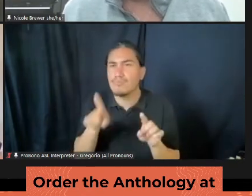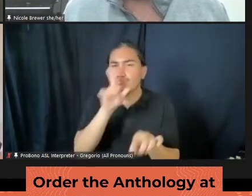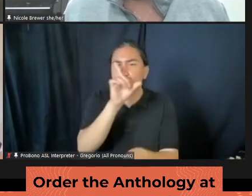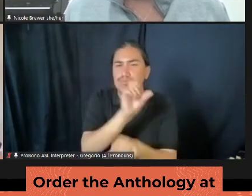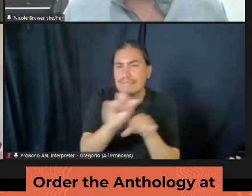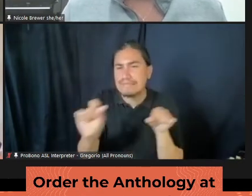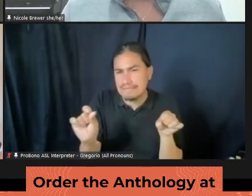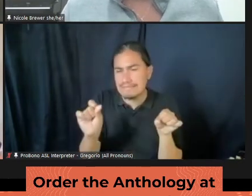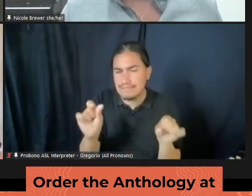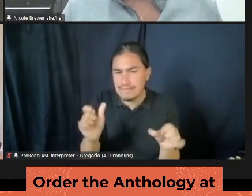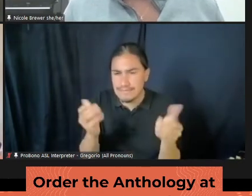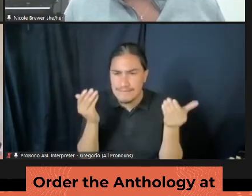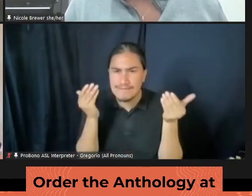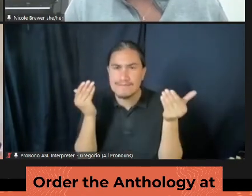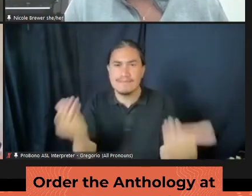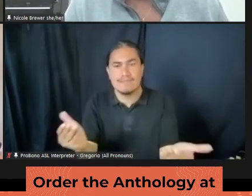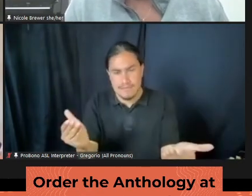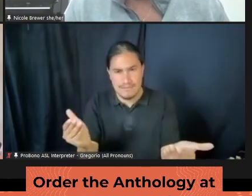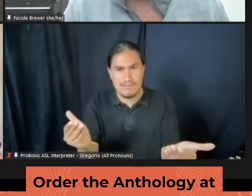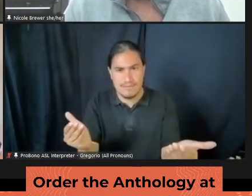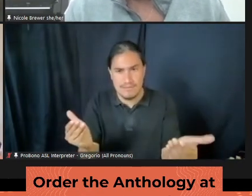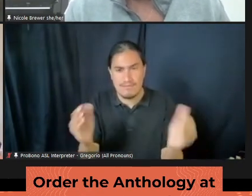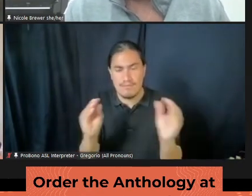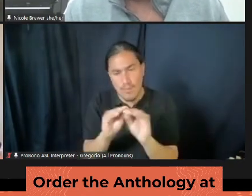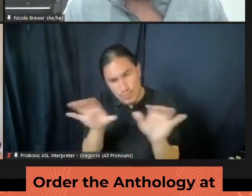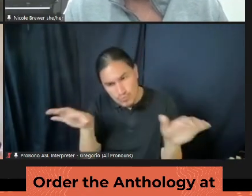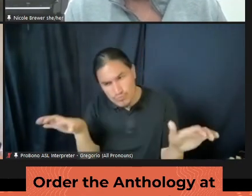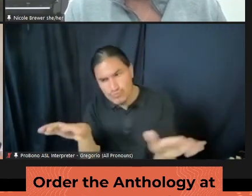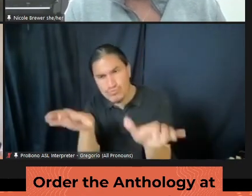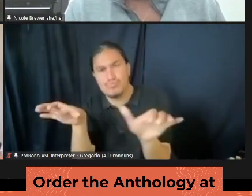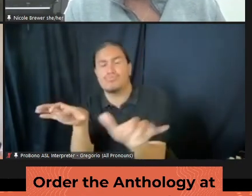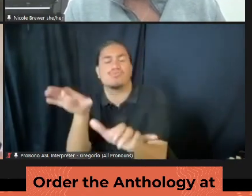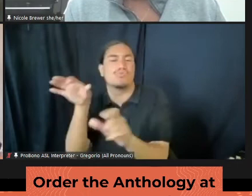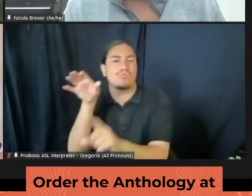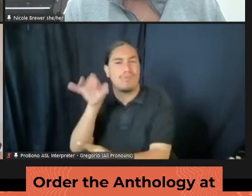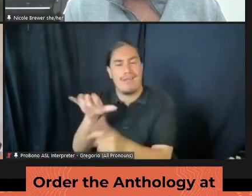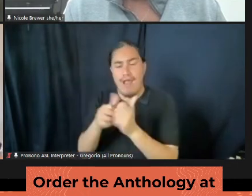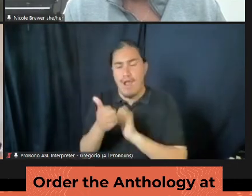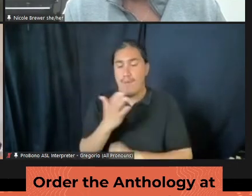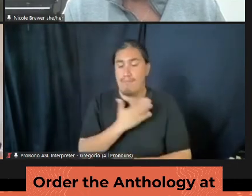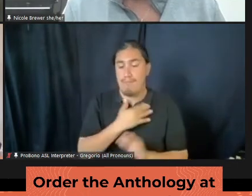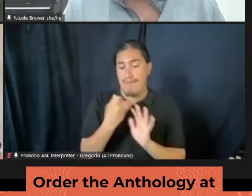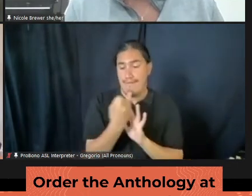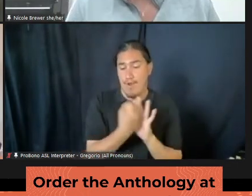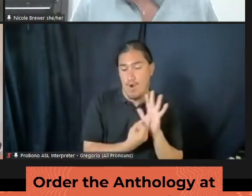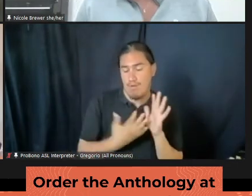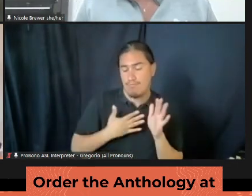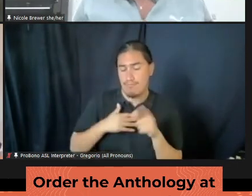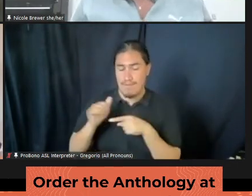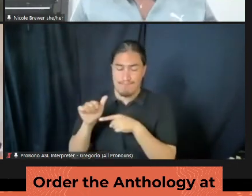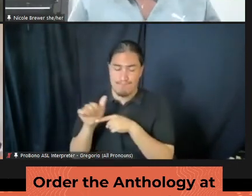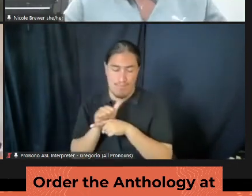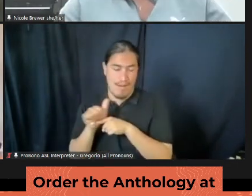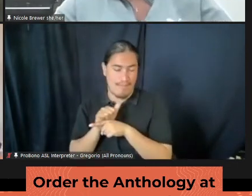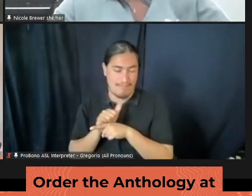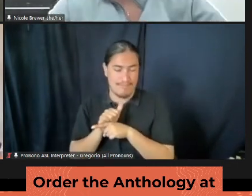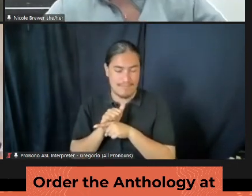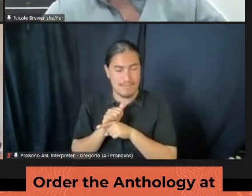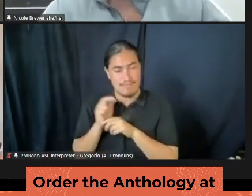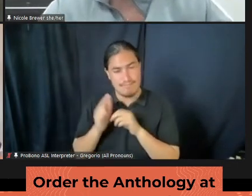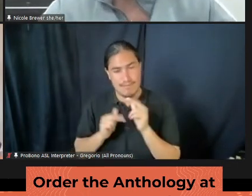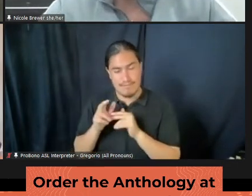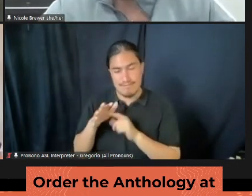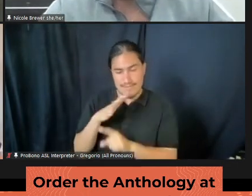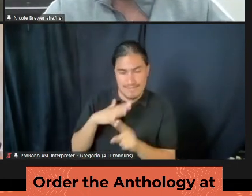moving beyond perception and empathy towards action. How does my art and my practice and my capacity building in spaces